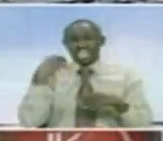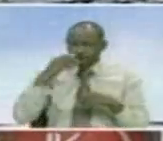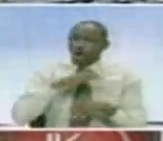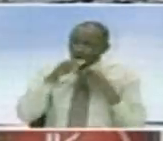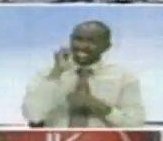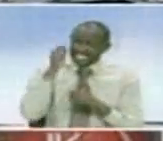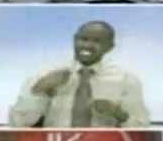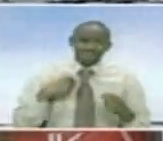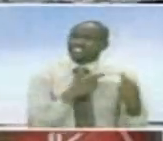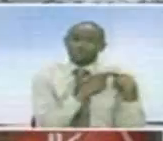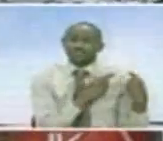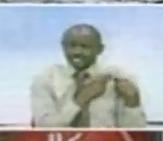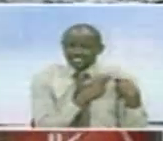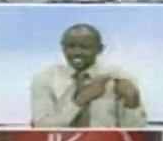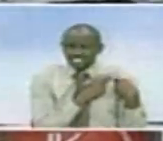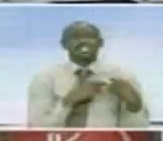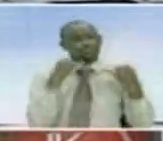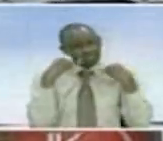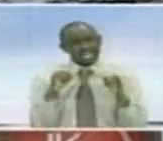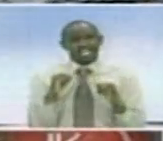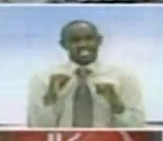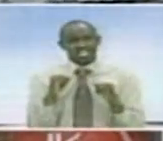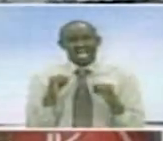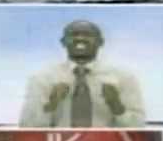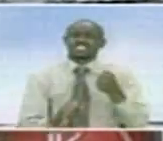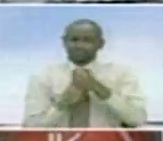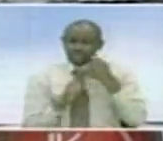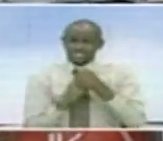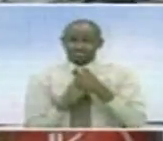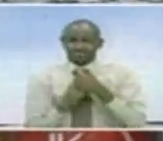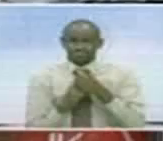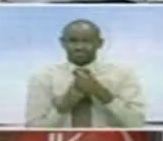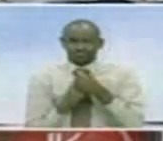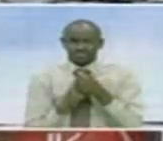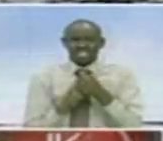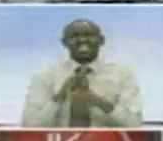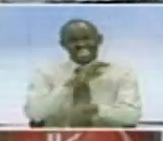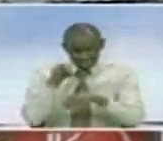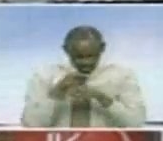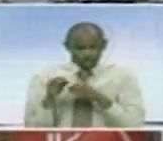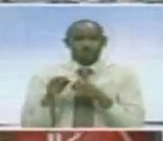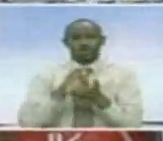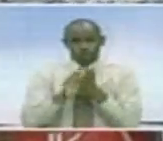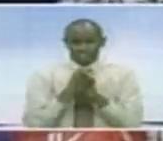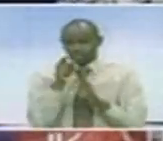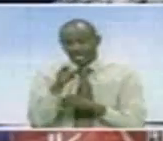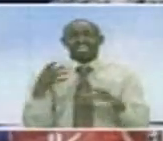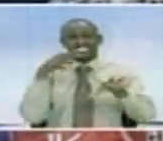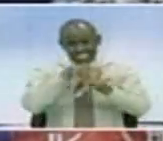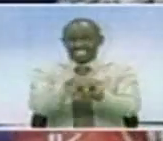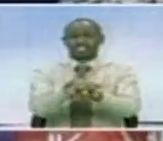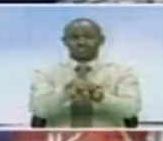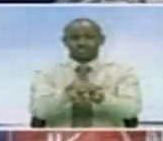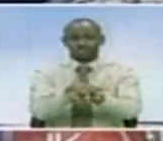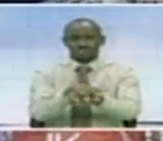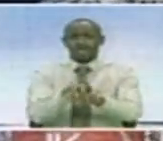responsibility to try and support national cohesion and integration.